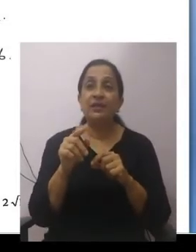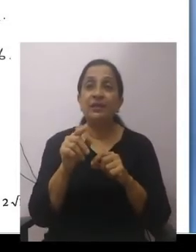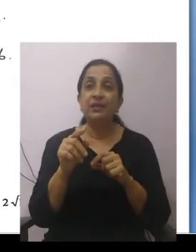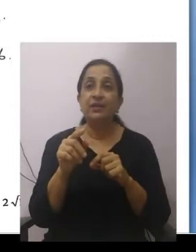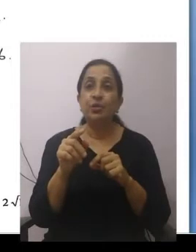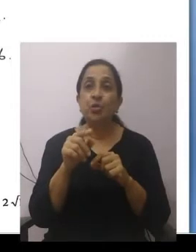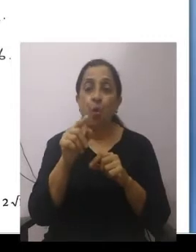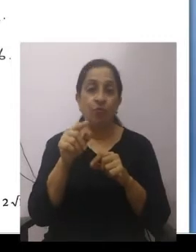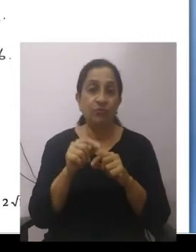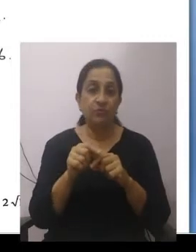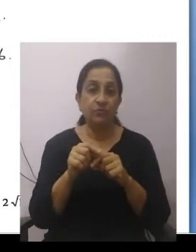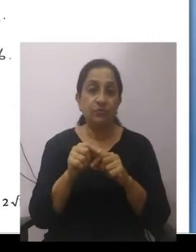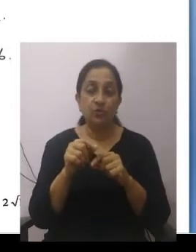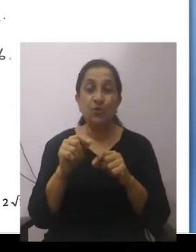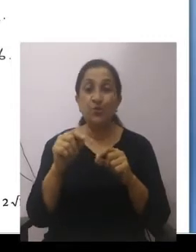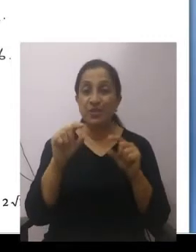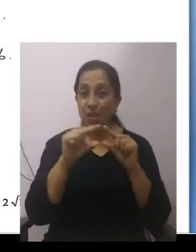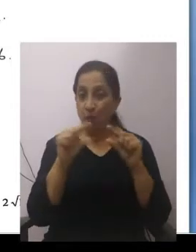row